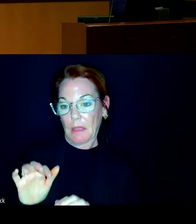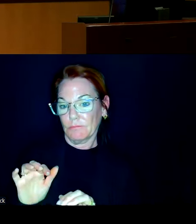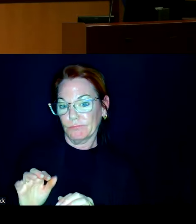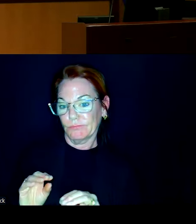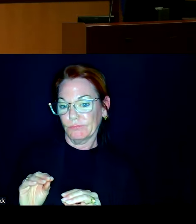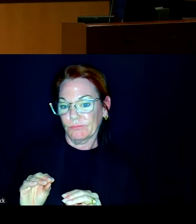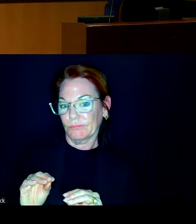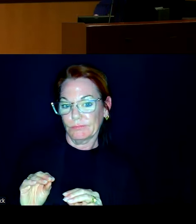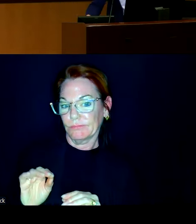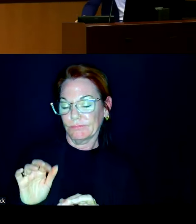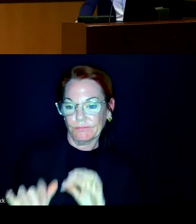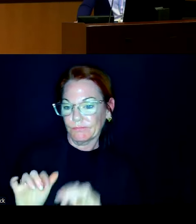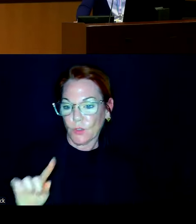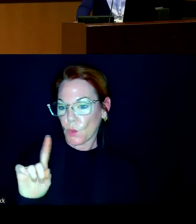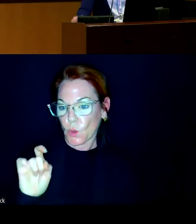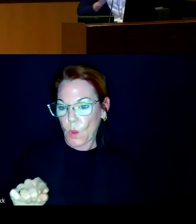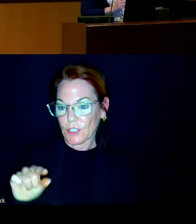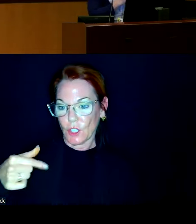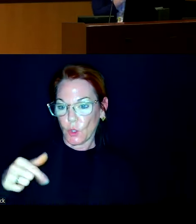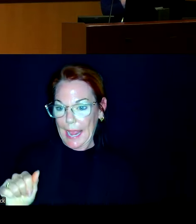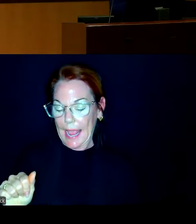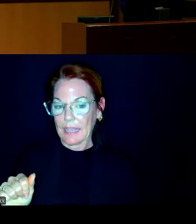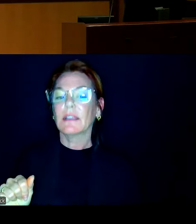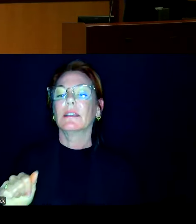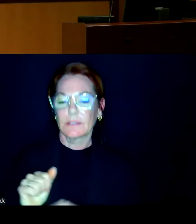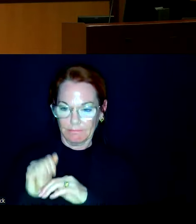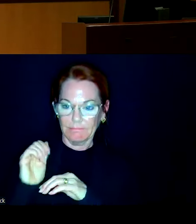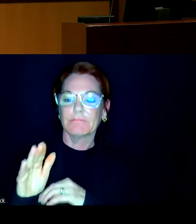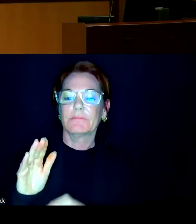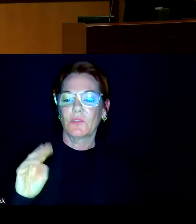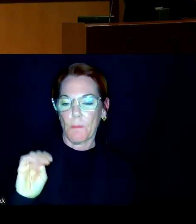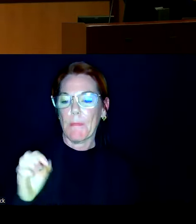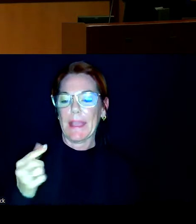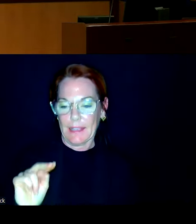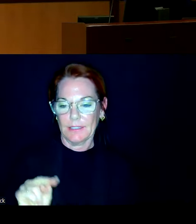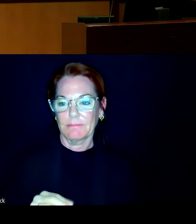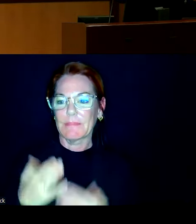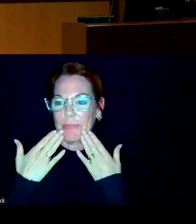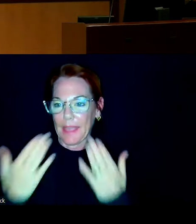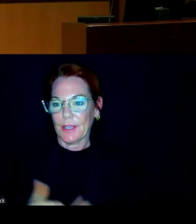box link or in the Q&A, we'll be sure to get those answered from Megan as well. Thank you.